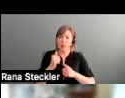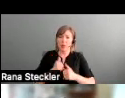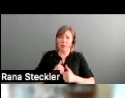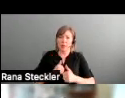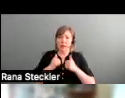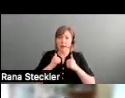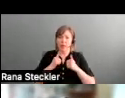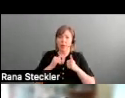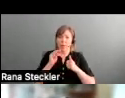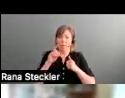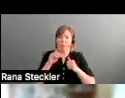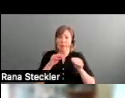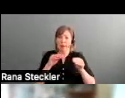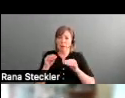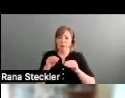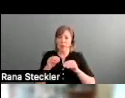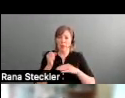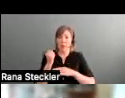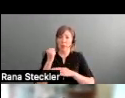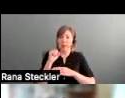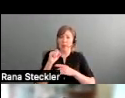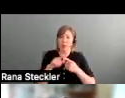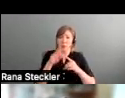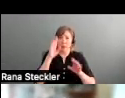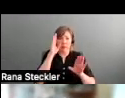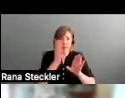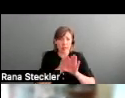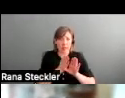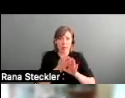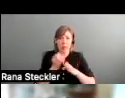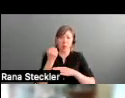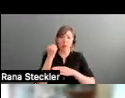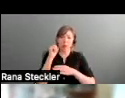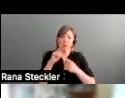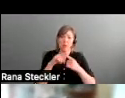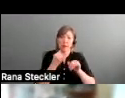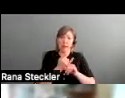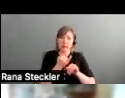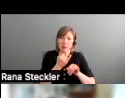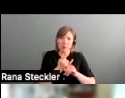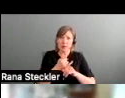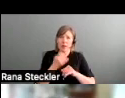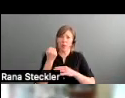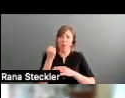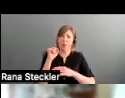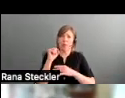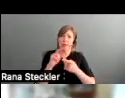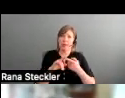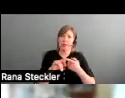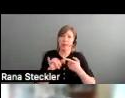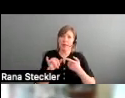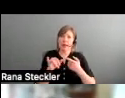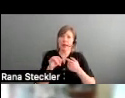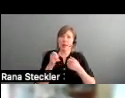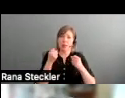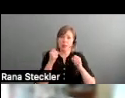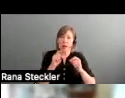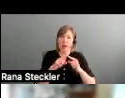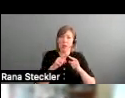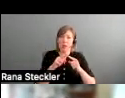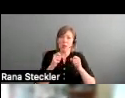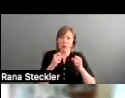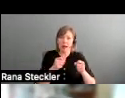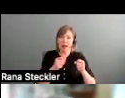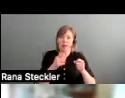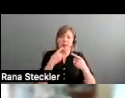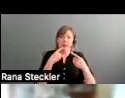med movements, the resistance to psychiatry, the resistance to the institution, the resistance that try to drive, and we can talk